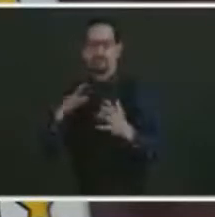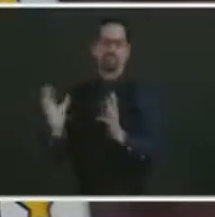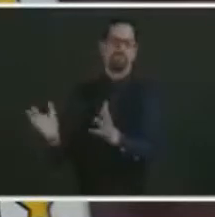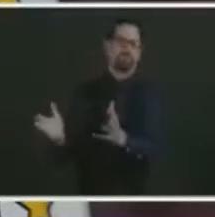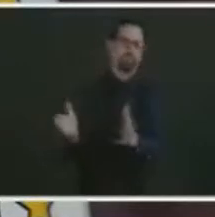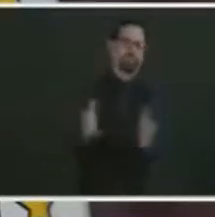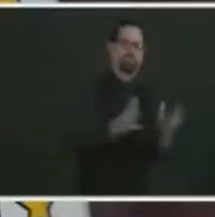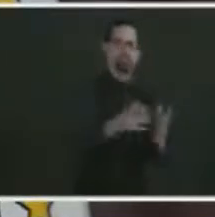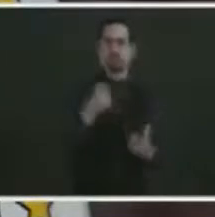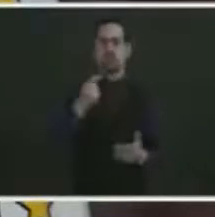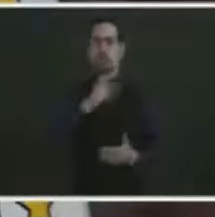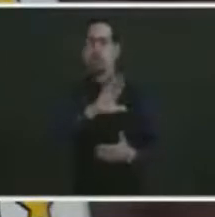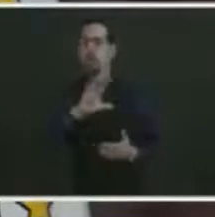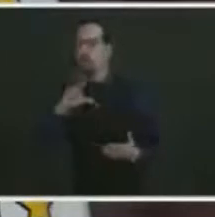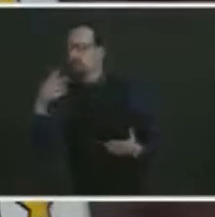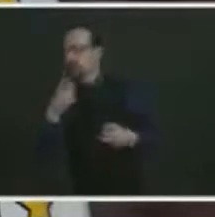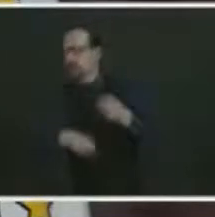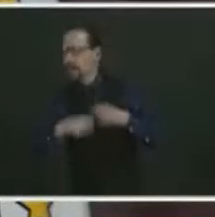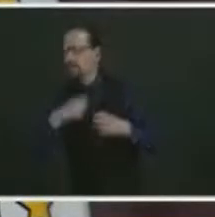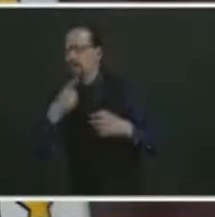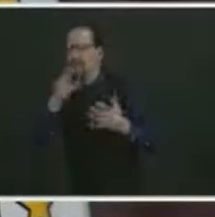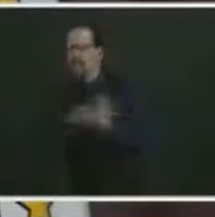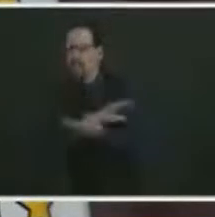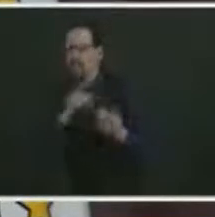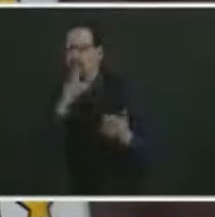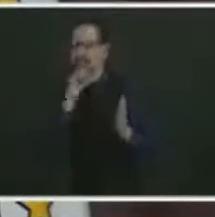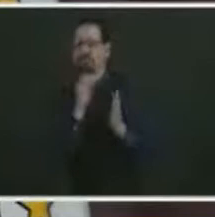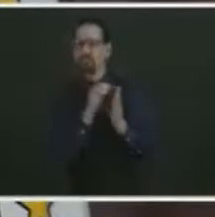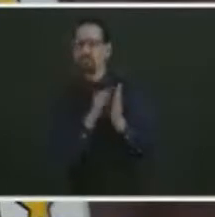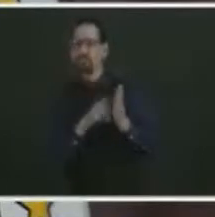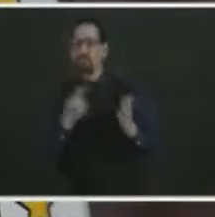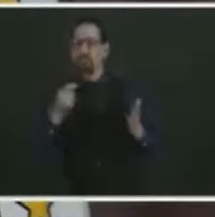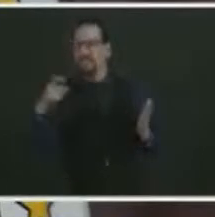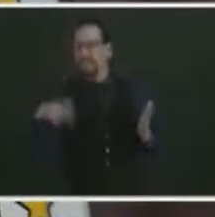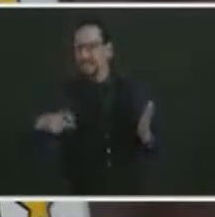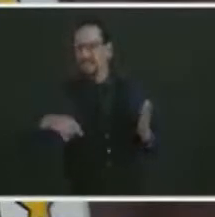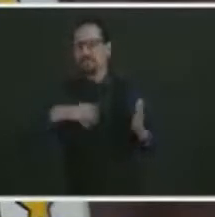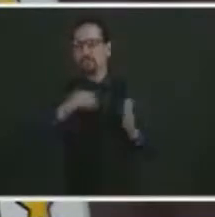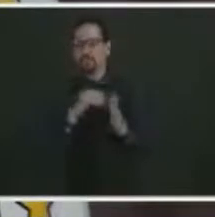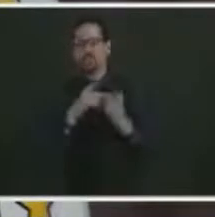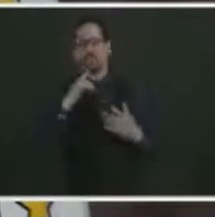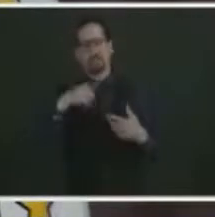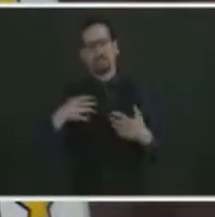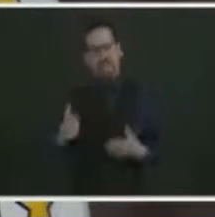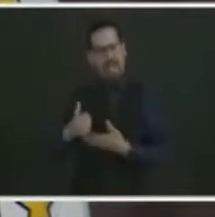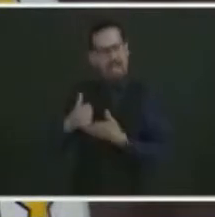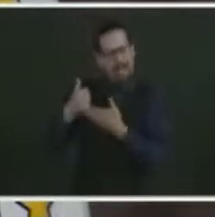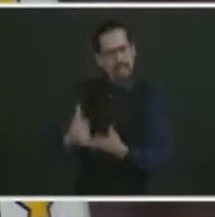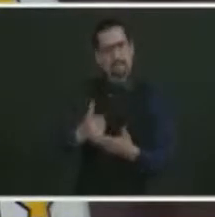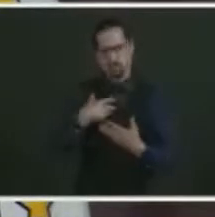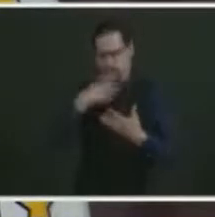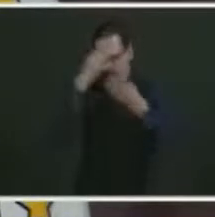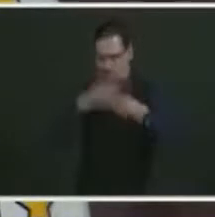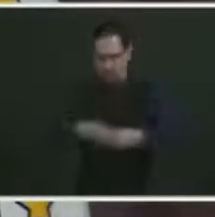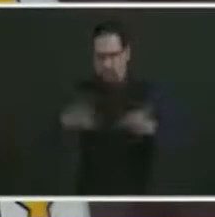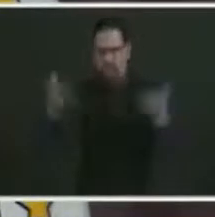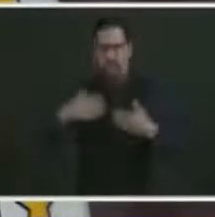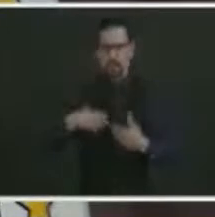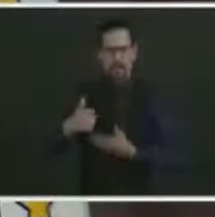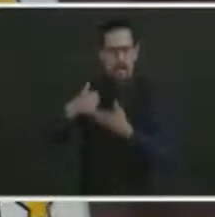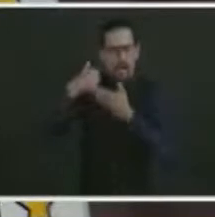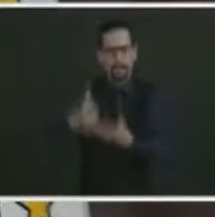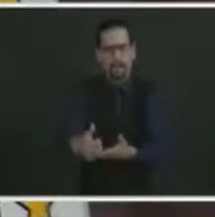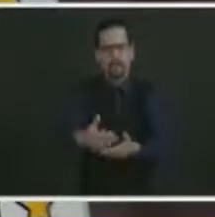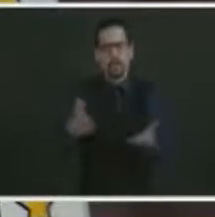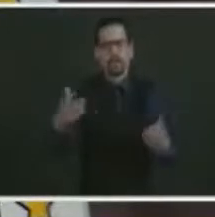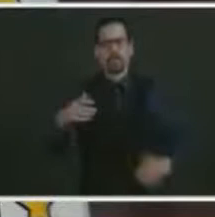a loan? Is it a grant? What do you need? We want to be able to help you, every single one of you. On a very personal note, I will